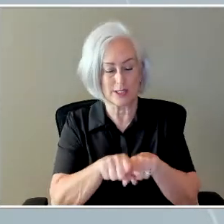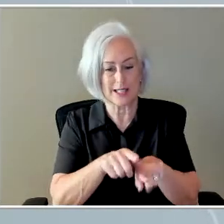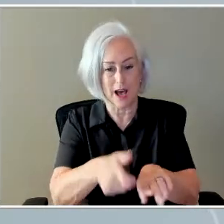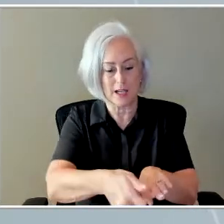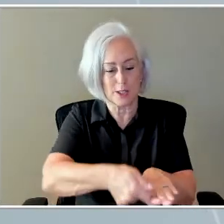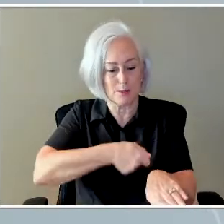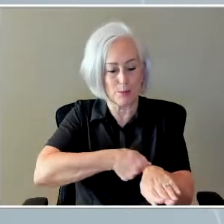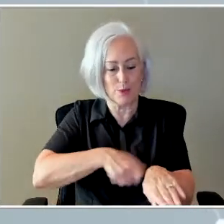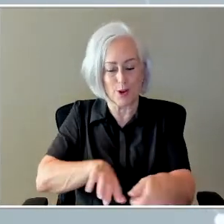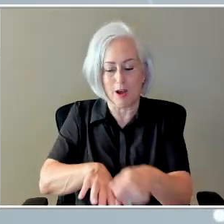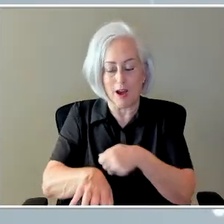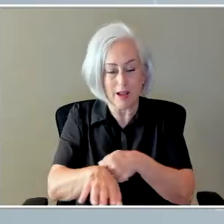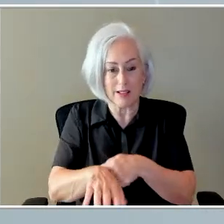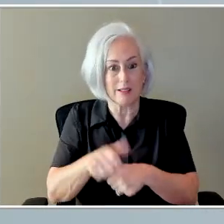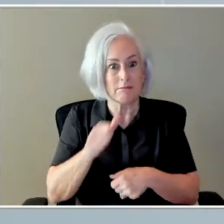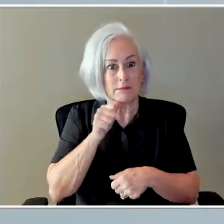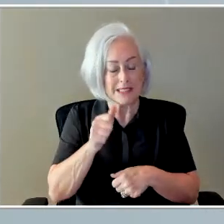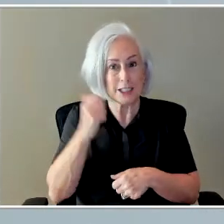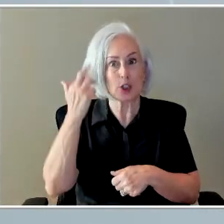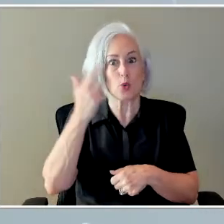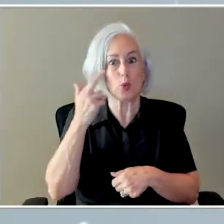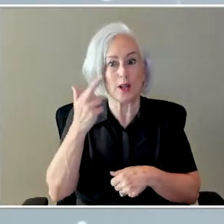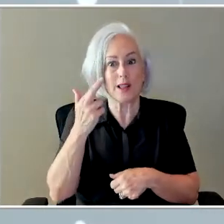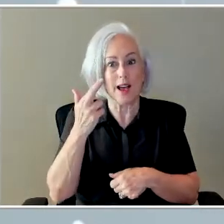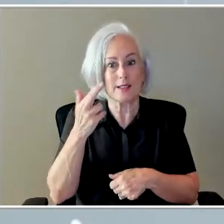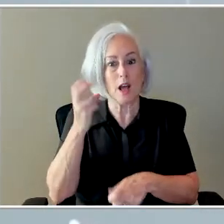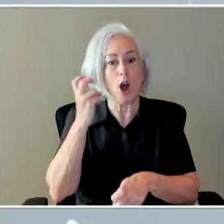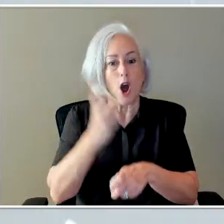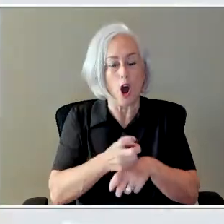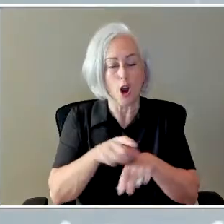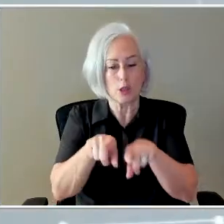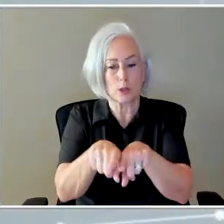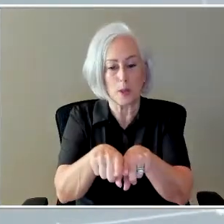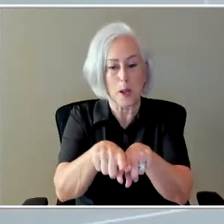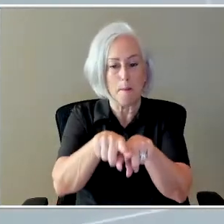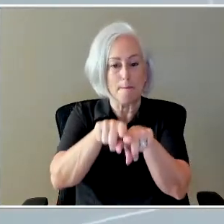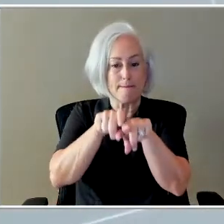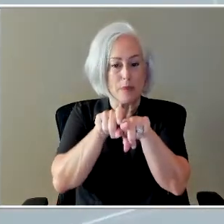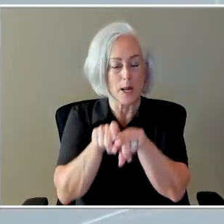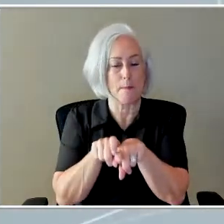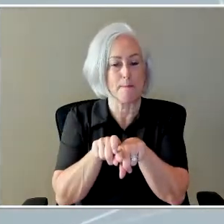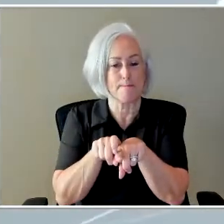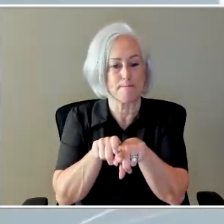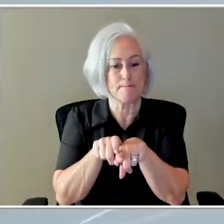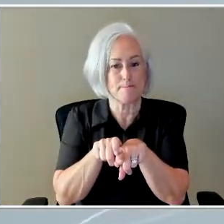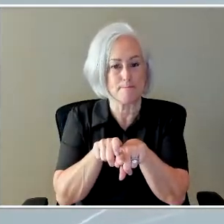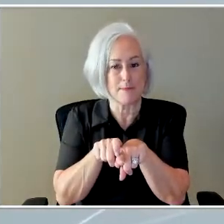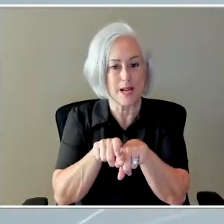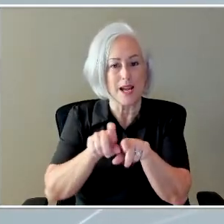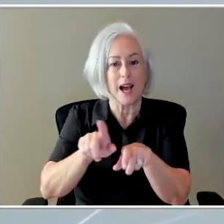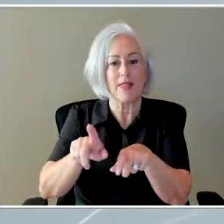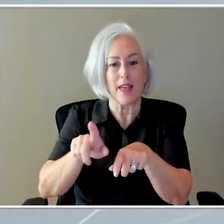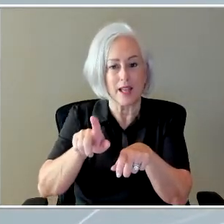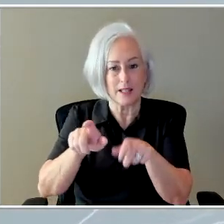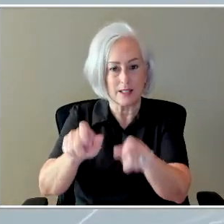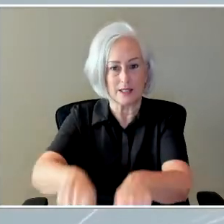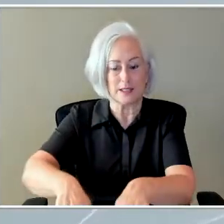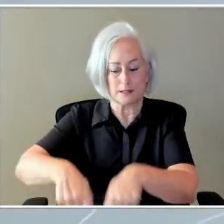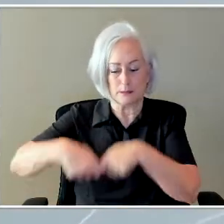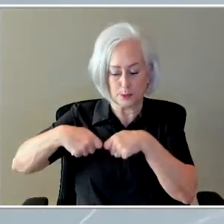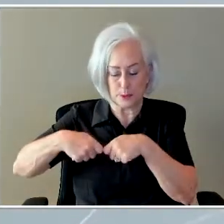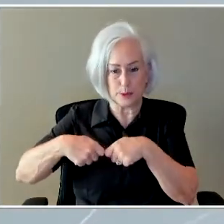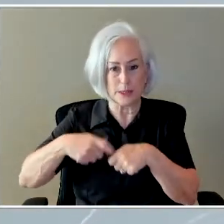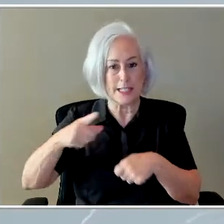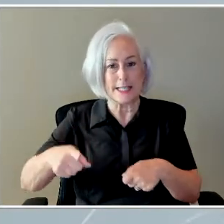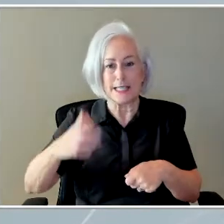how difficult it could be just to bring his leg up to his opposite knee and put that sock on. And just seeing the determination in his